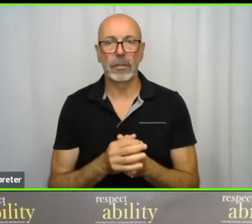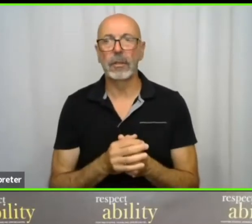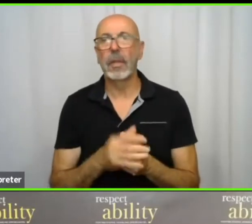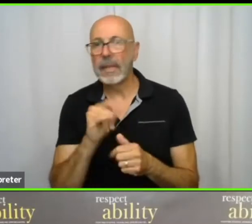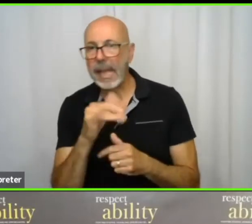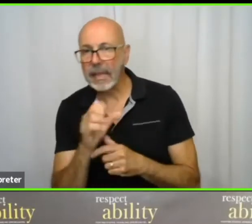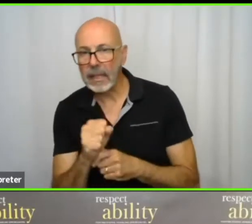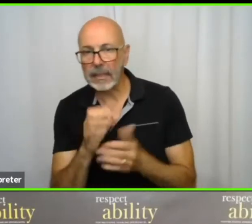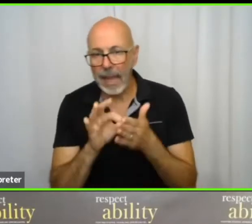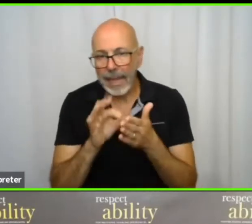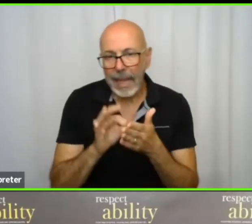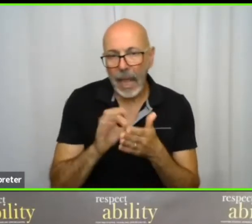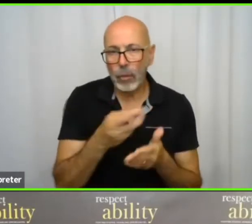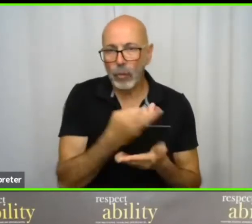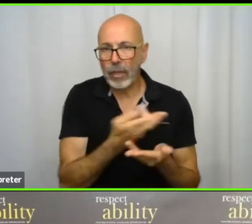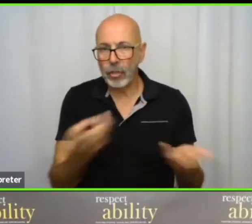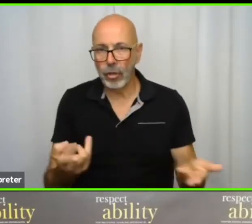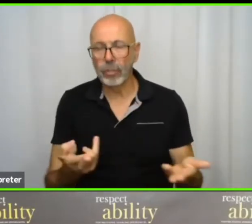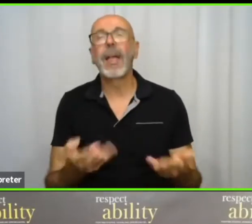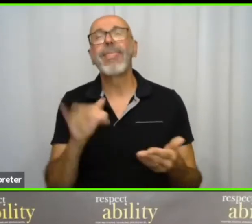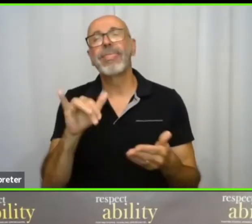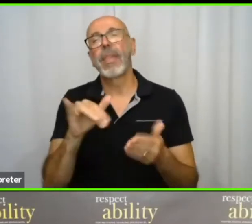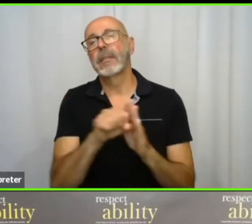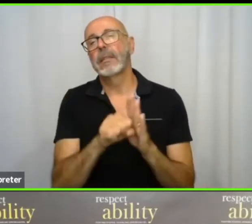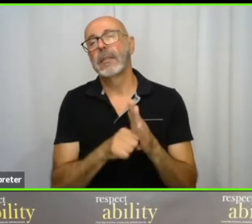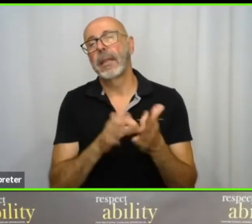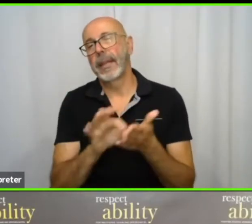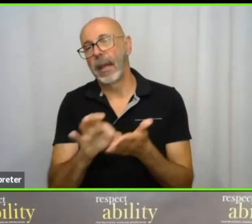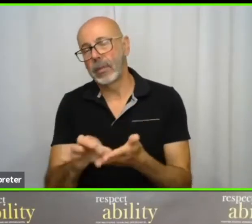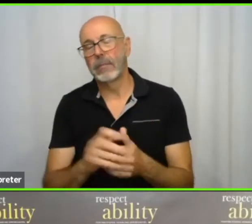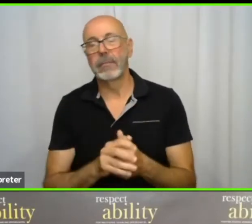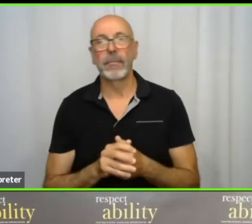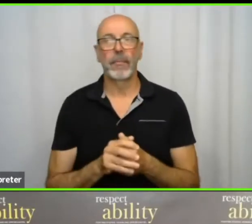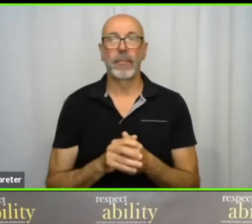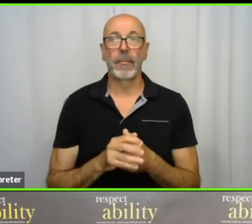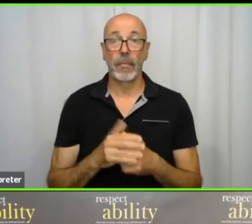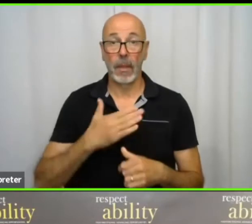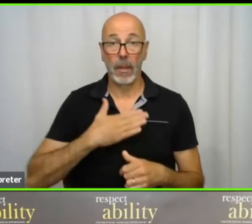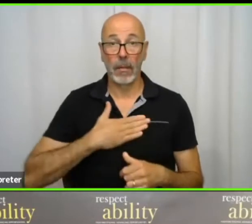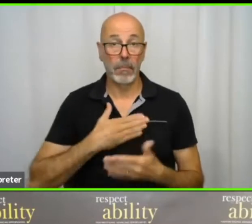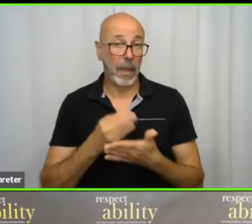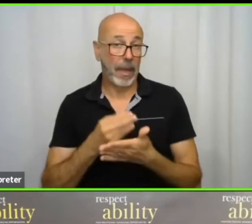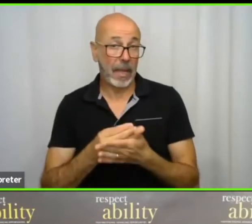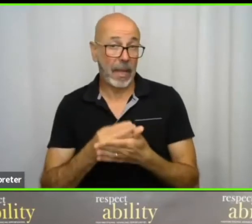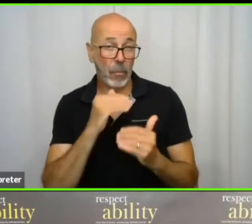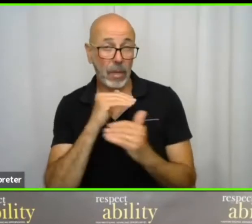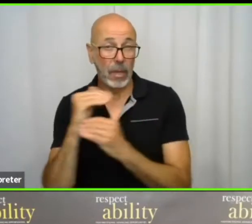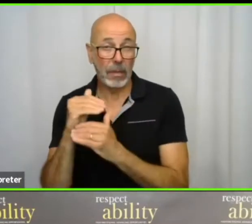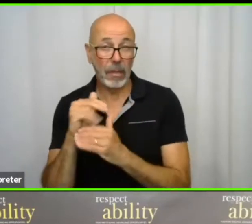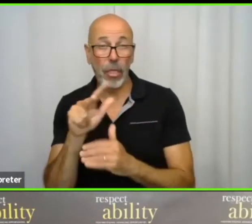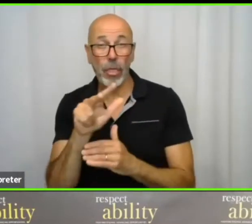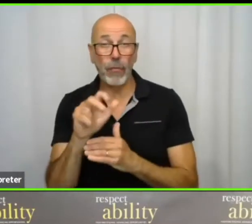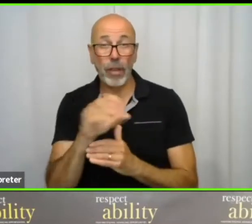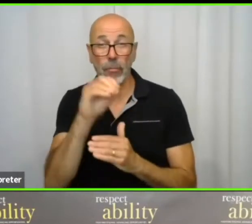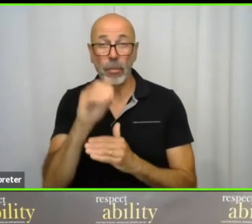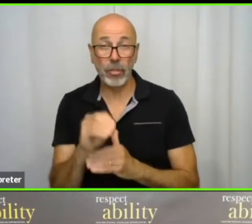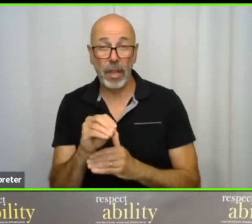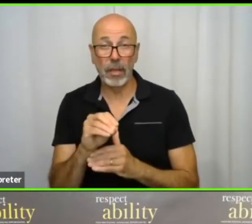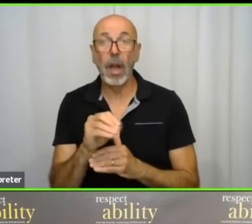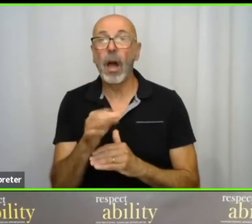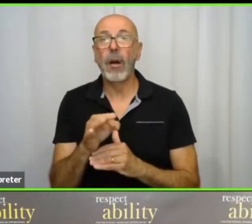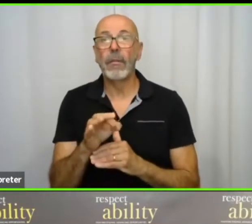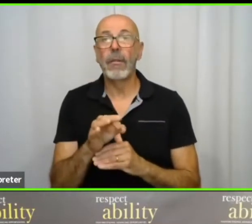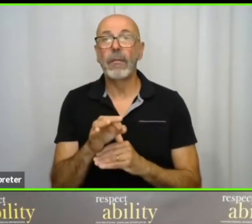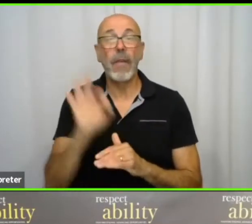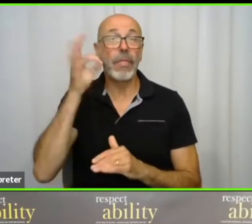as the state determines what is countable. And then my income would be limited at 300% of the federal poverty level. So